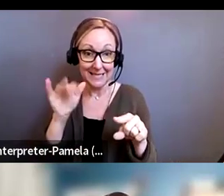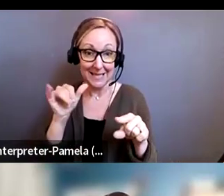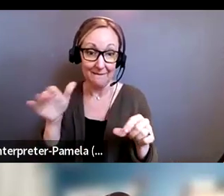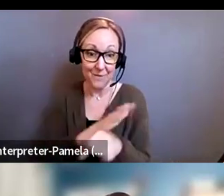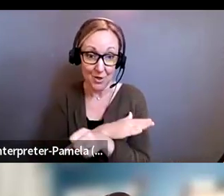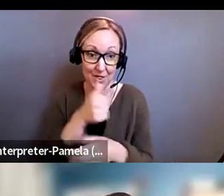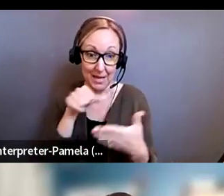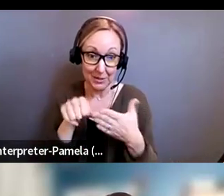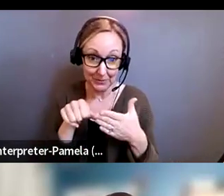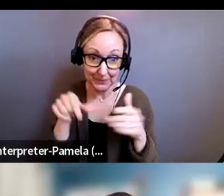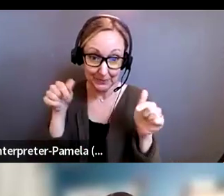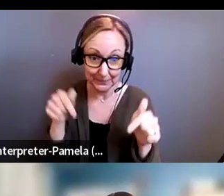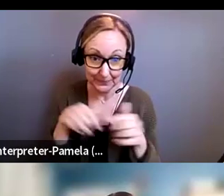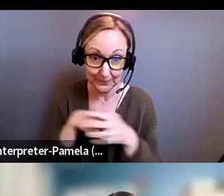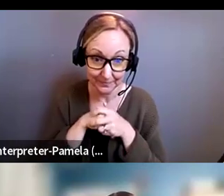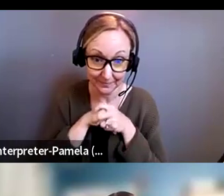And